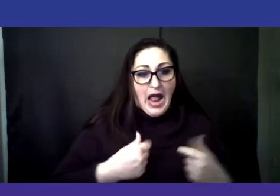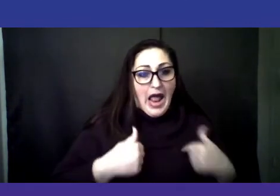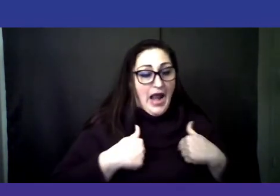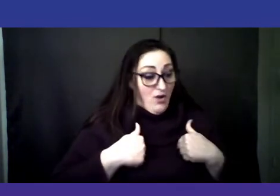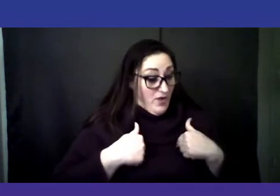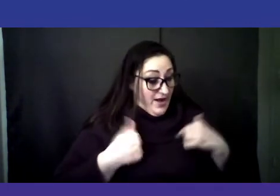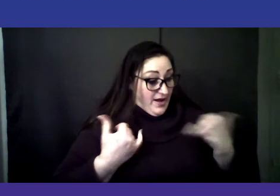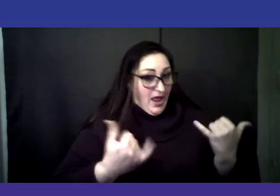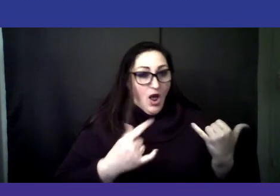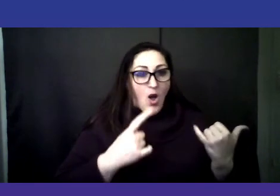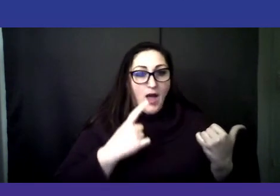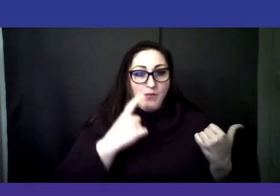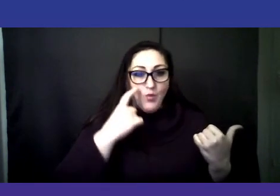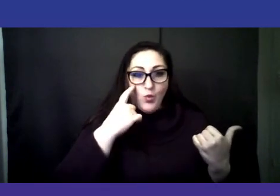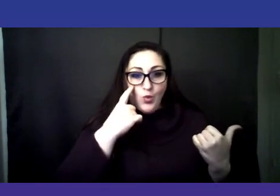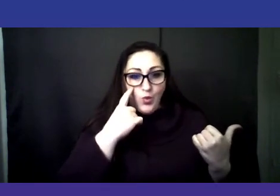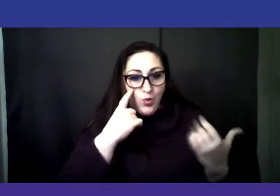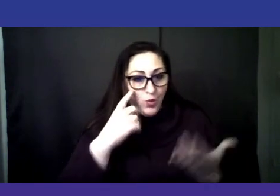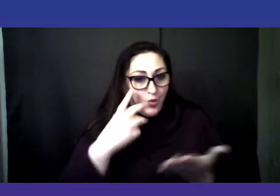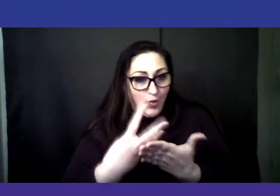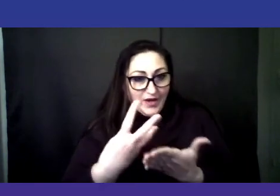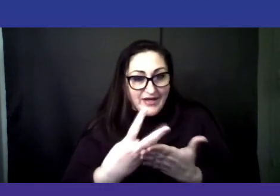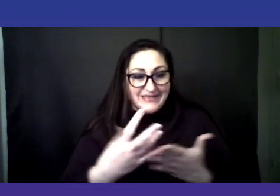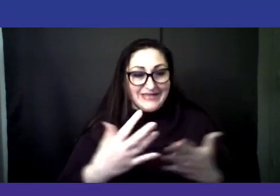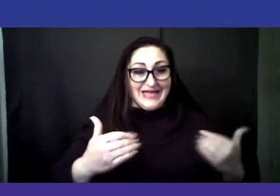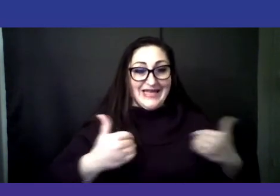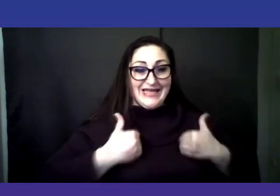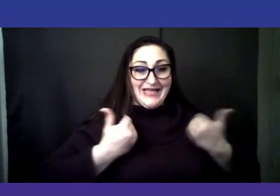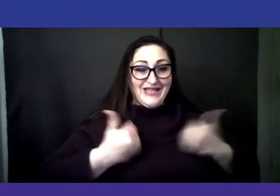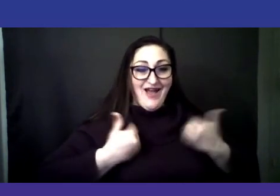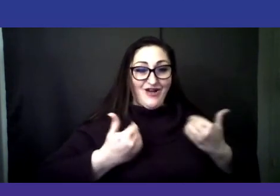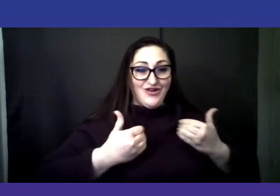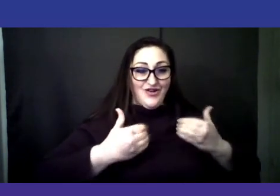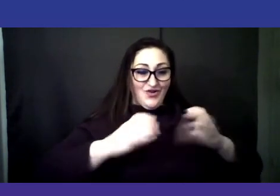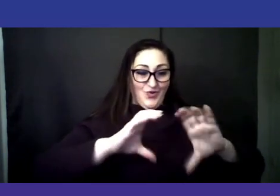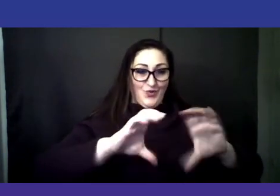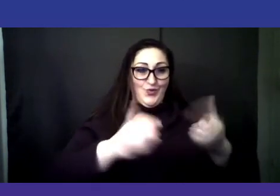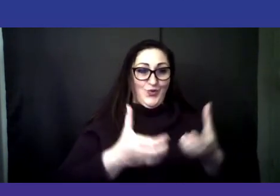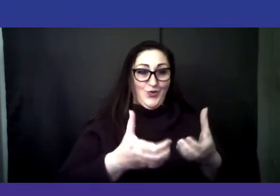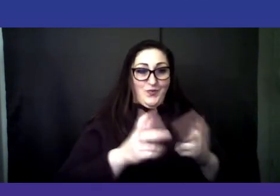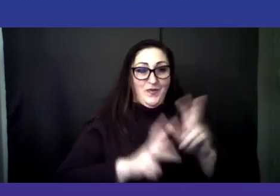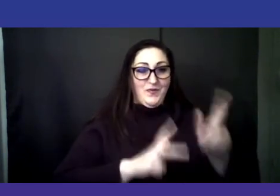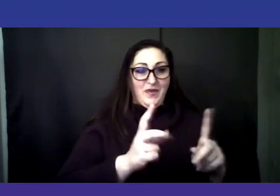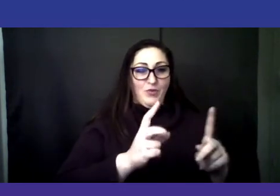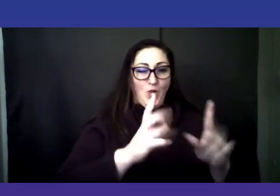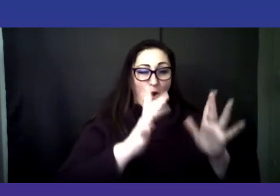a younger generation of people who are brilliant